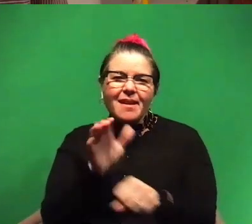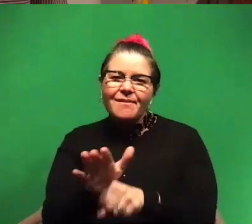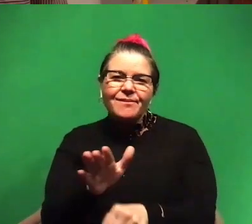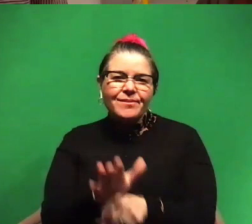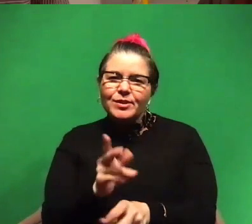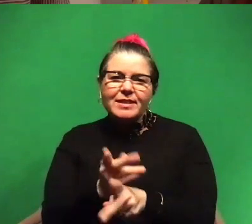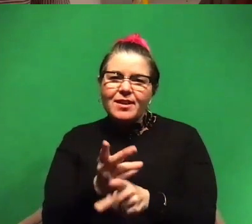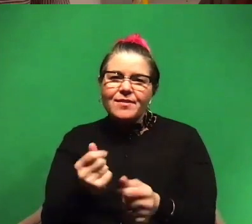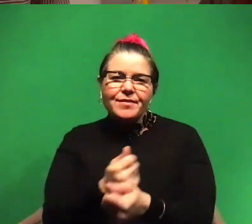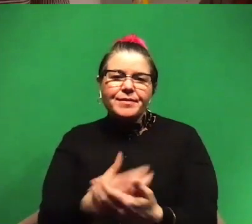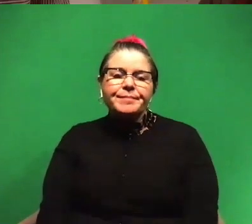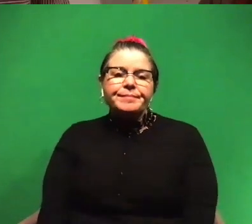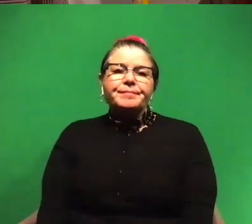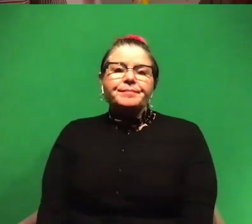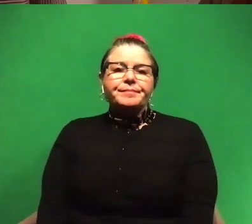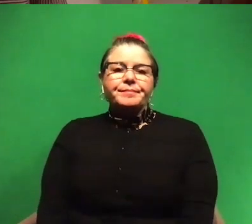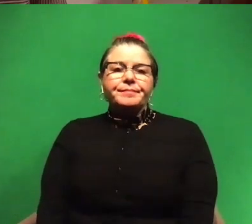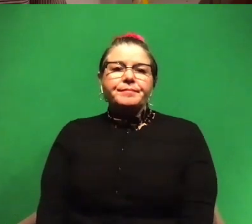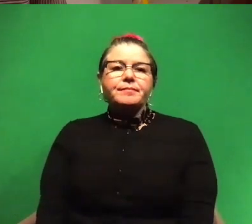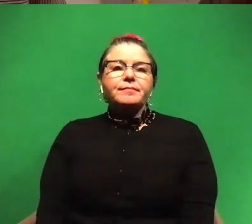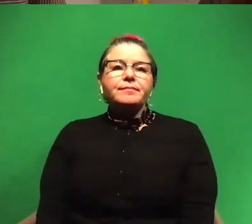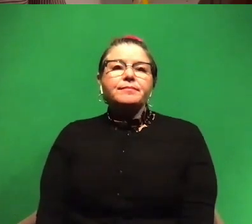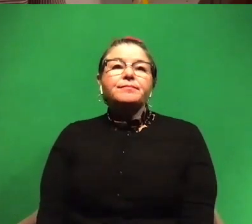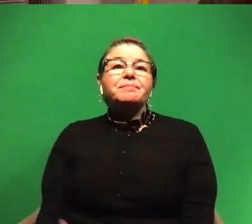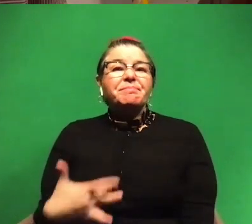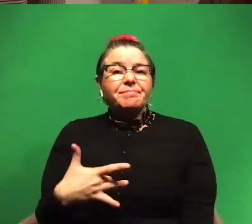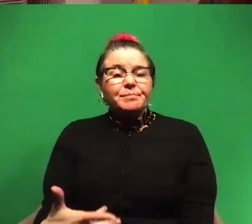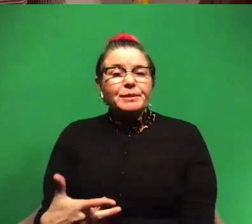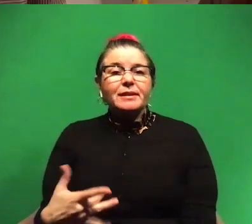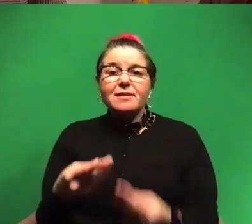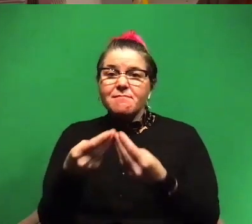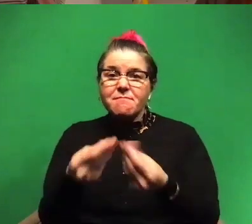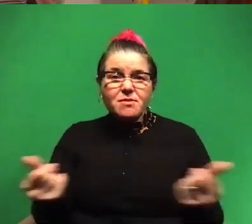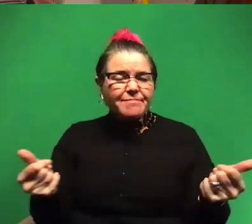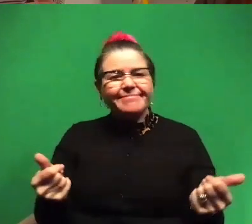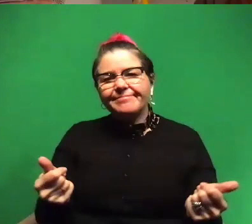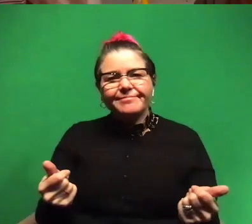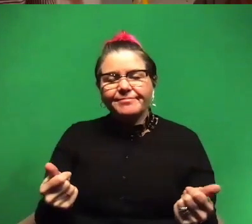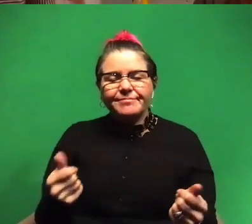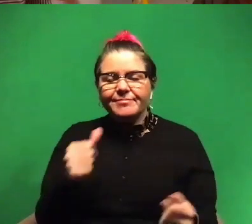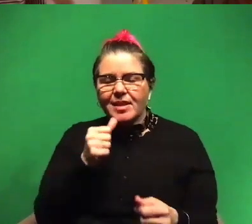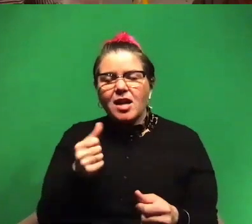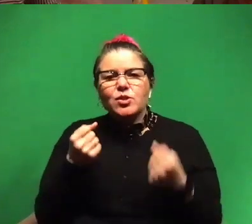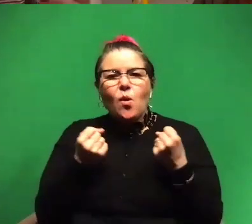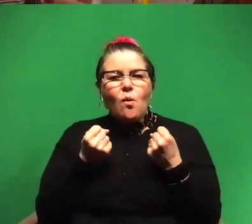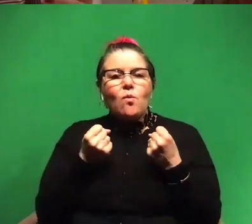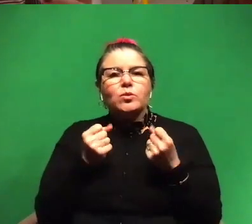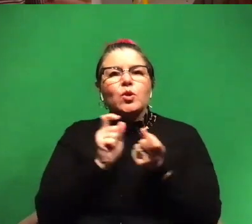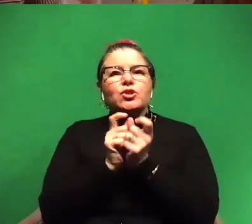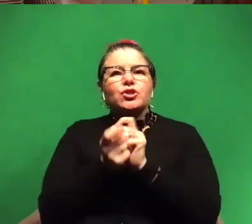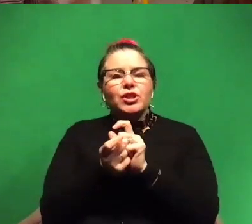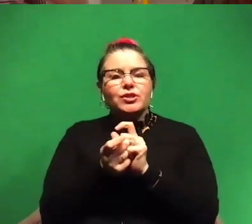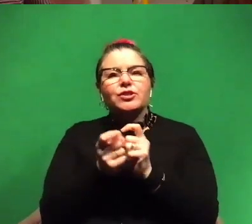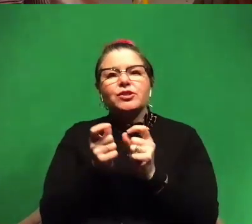care of all of it. And a lot of times it also doesn't make it disappear. It just kind of holds it or changes